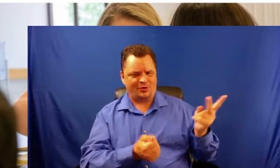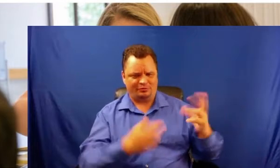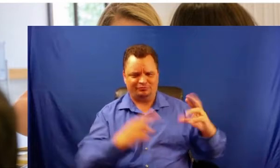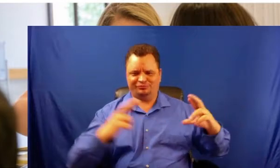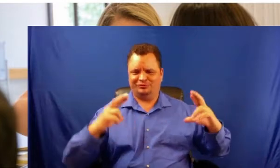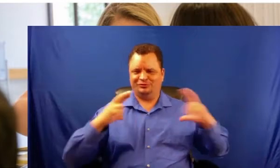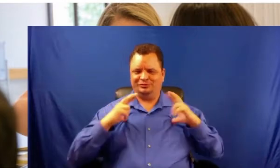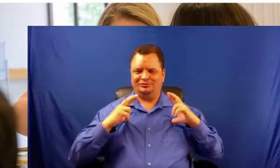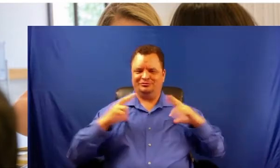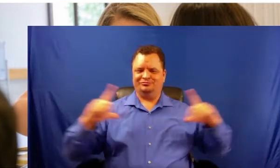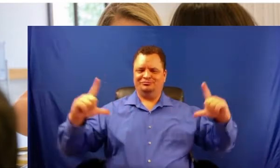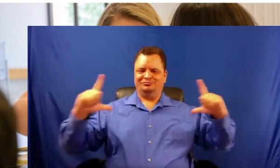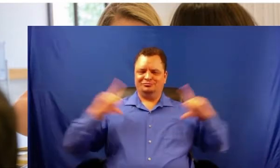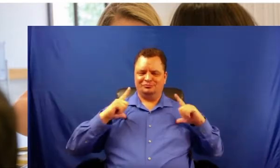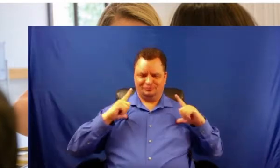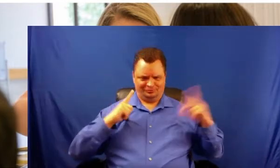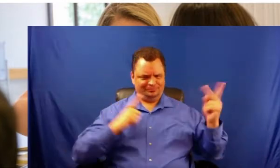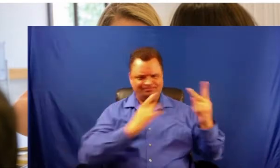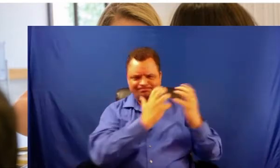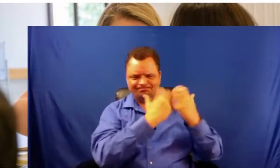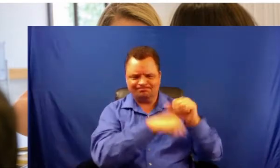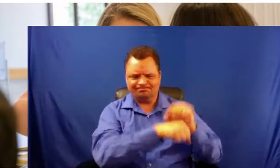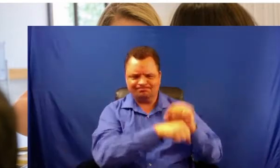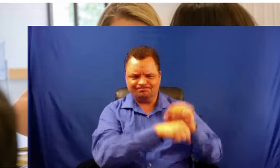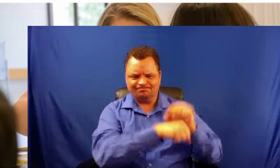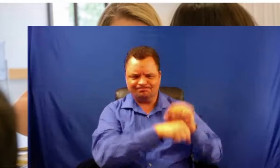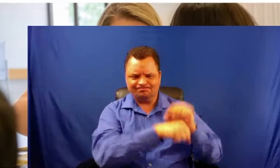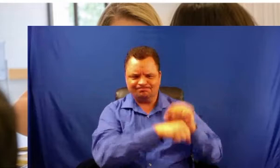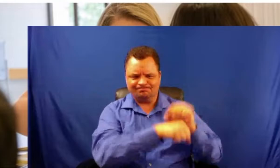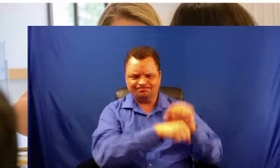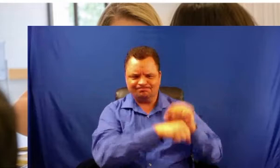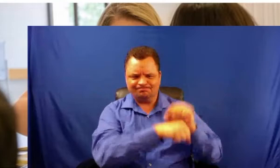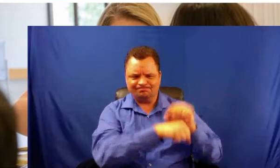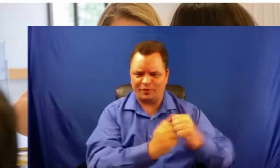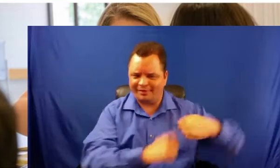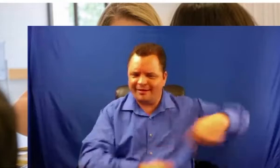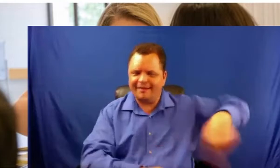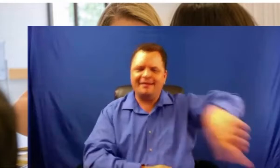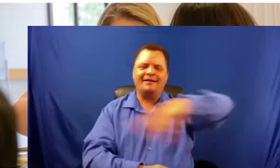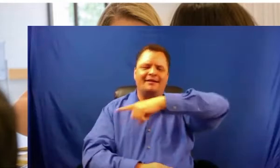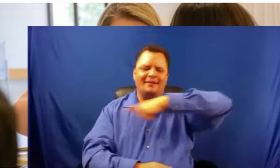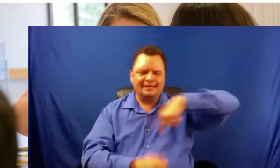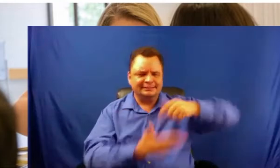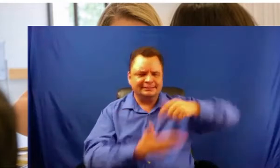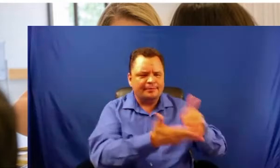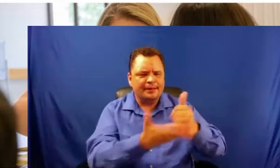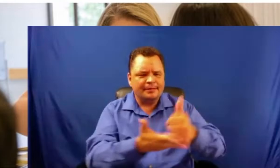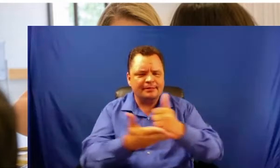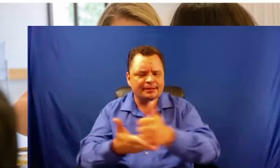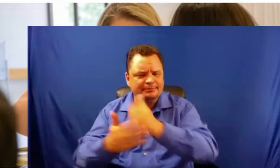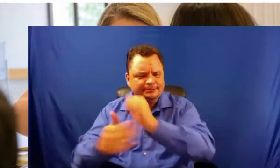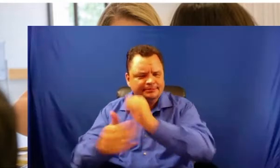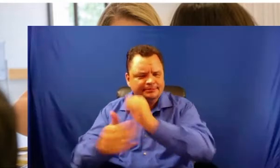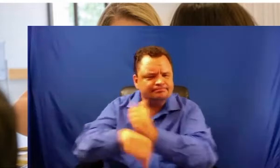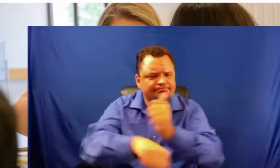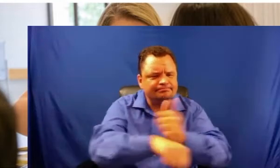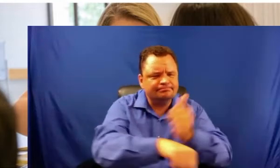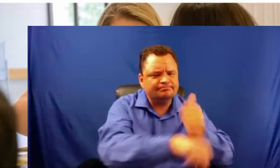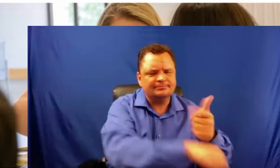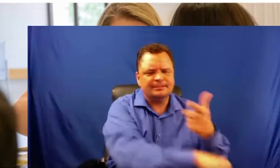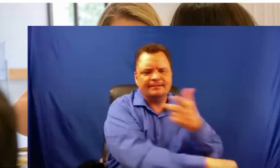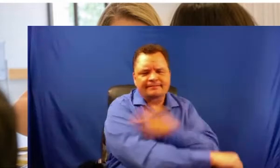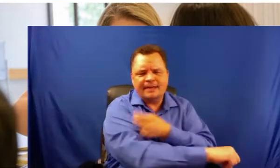family practice doc, who are working with us tirelessly to help really get this vaccine out because of their passion